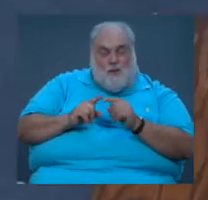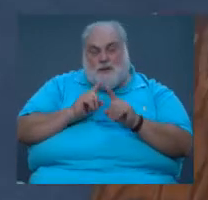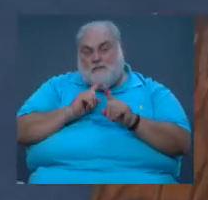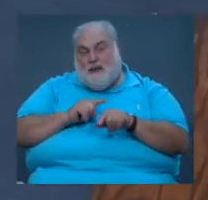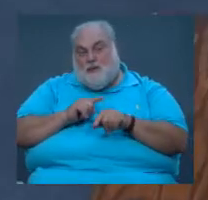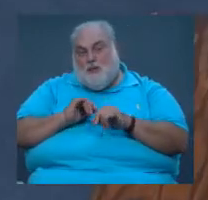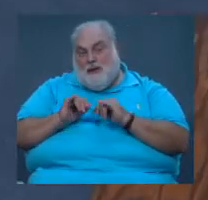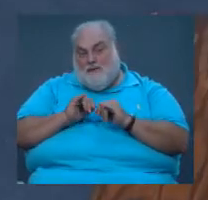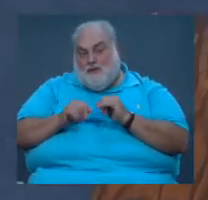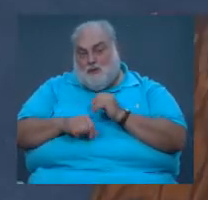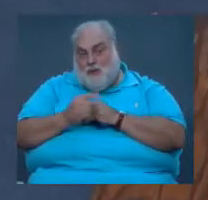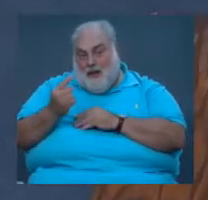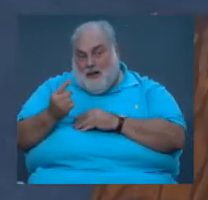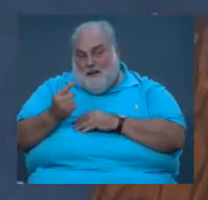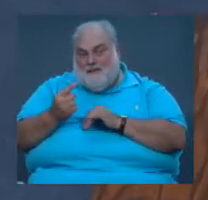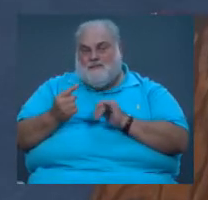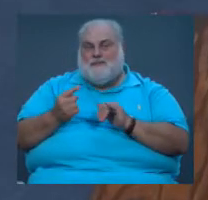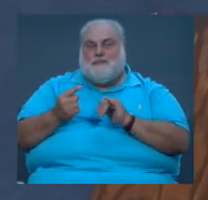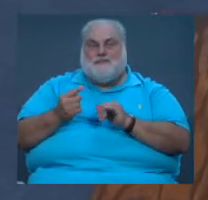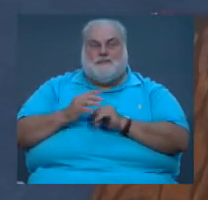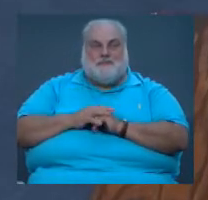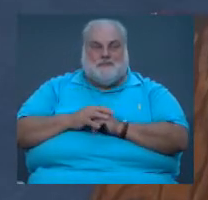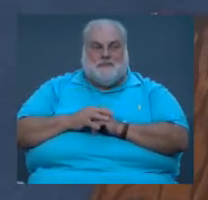were interviewing today. Okay.